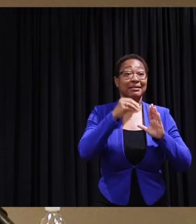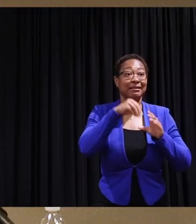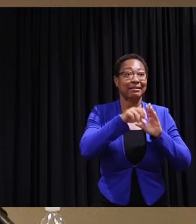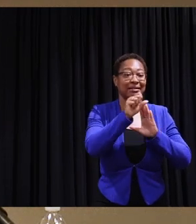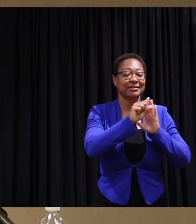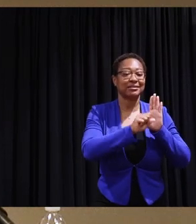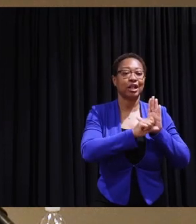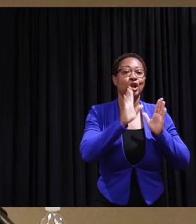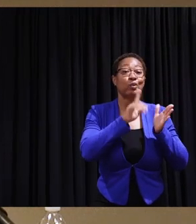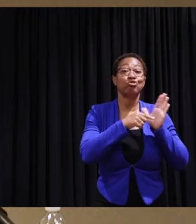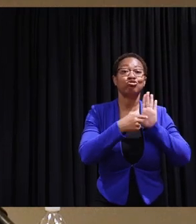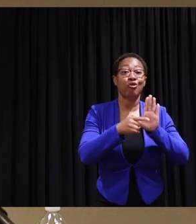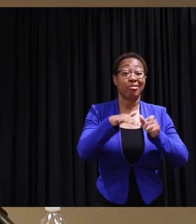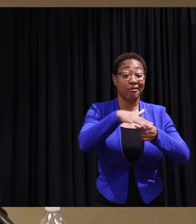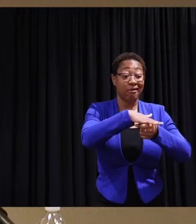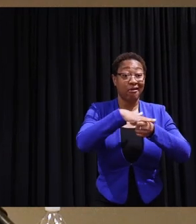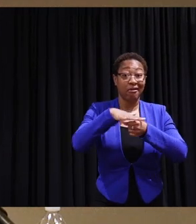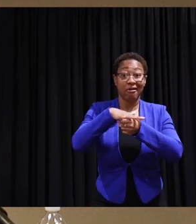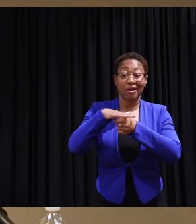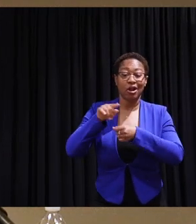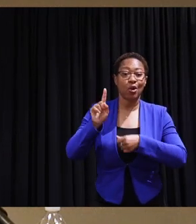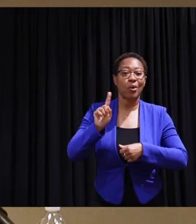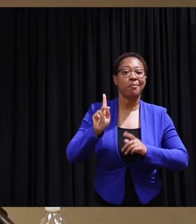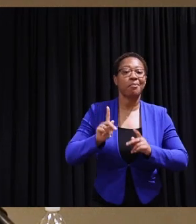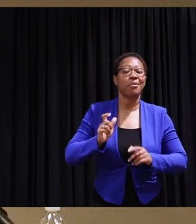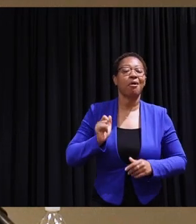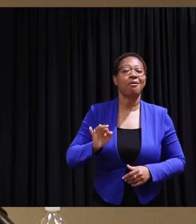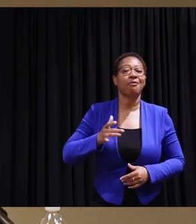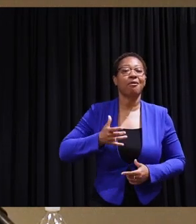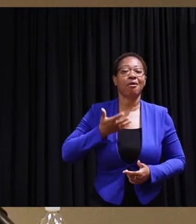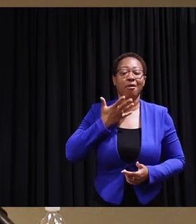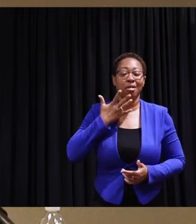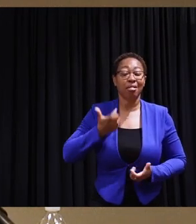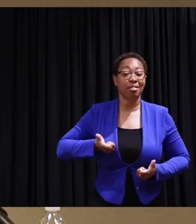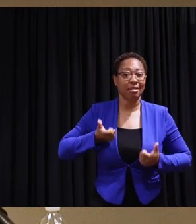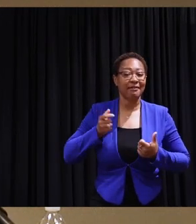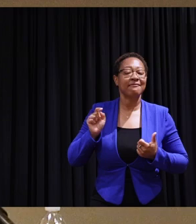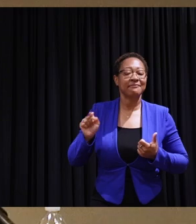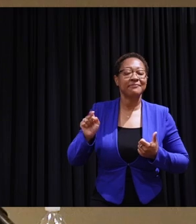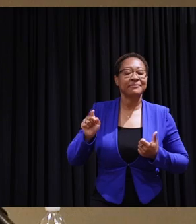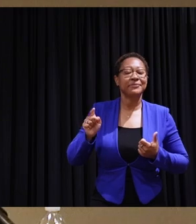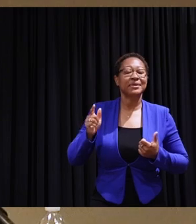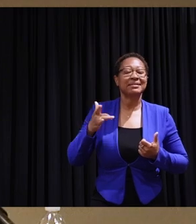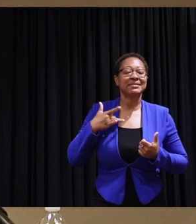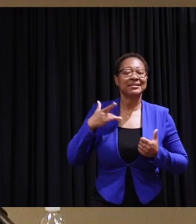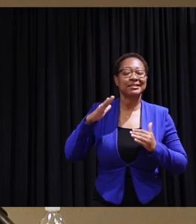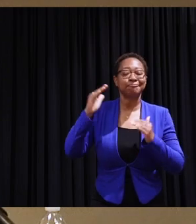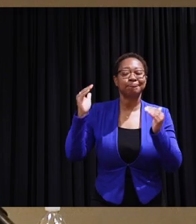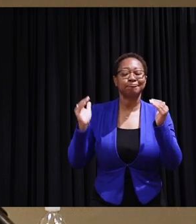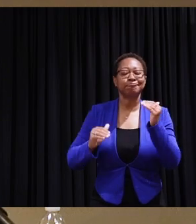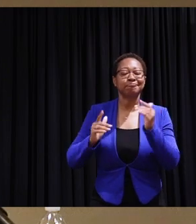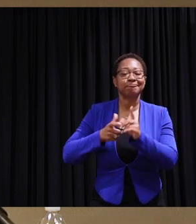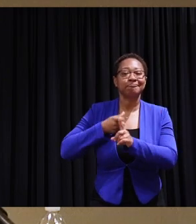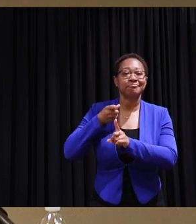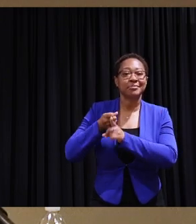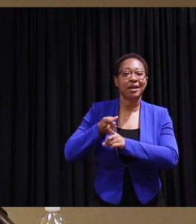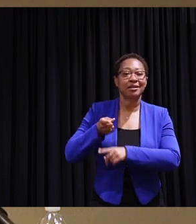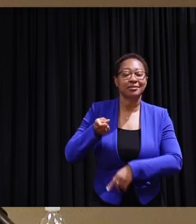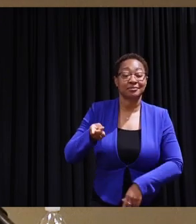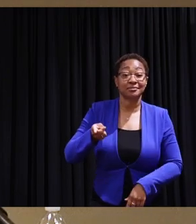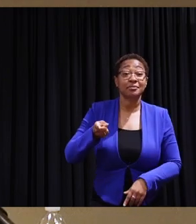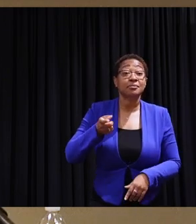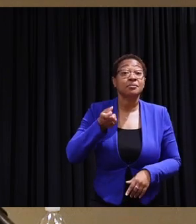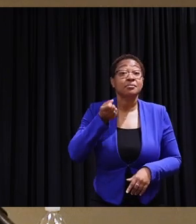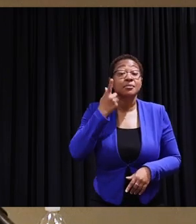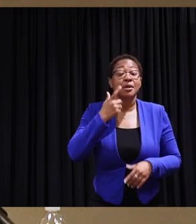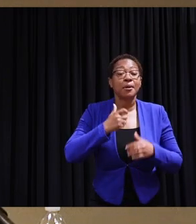it will show that areas where people of color live are the ones most disproportionately impacted by climate change. A lot